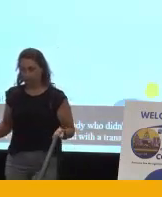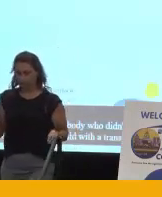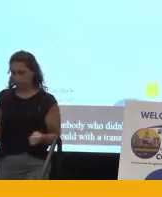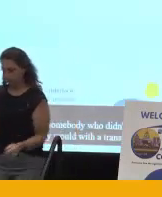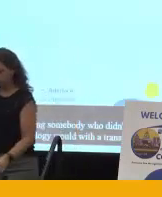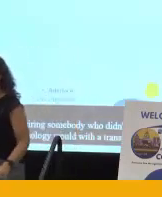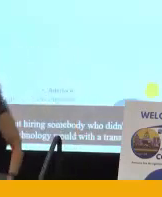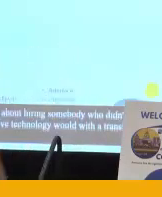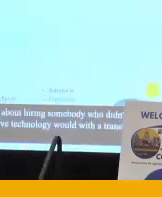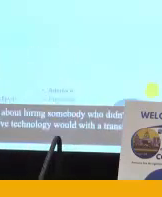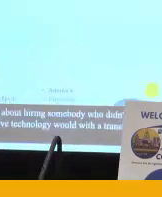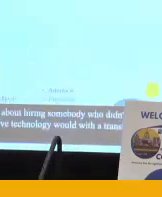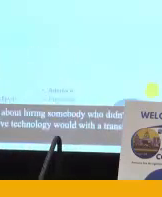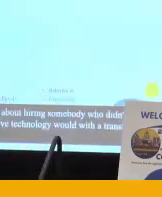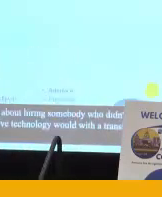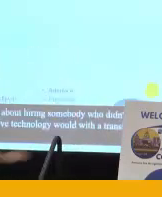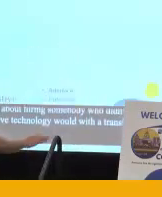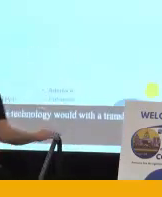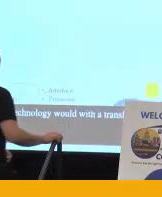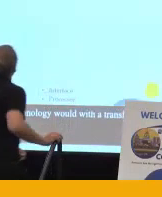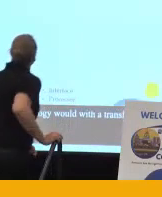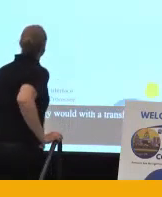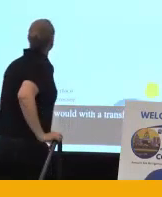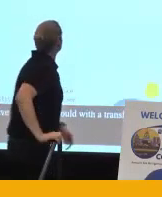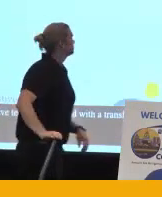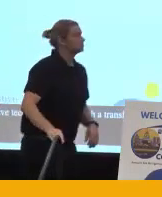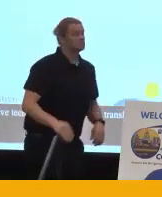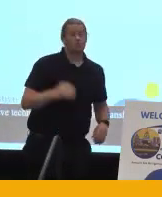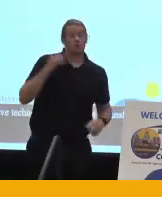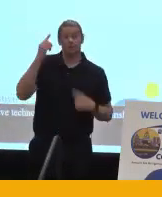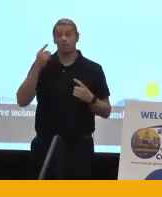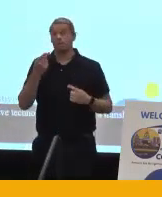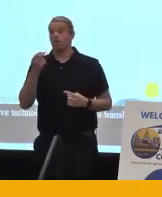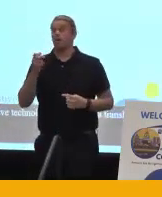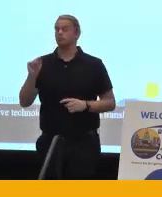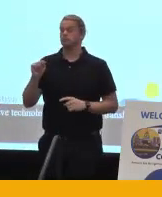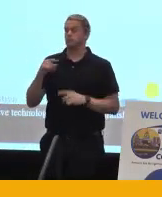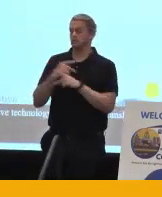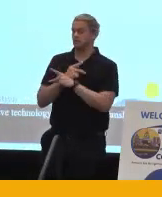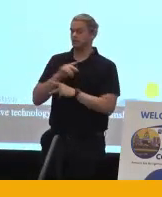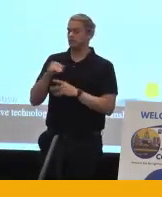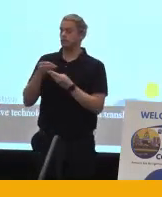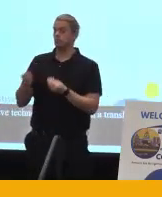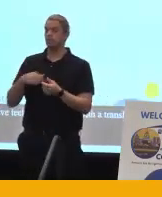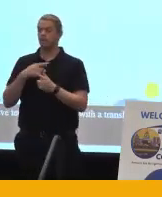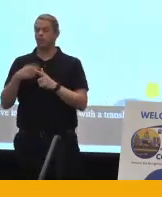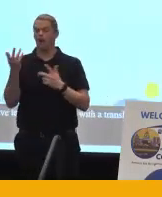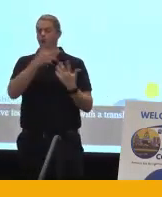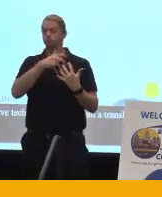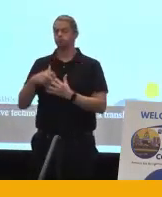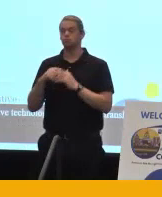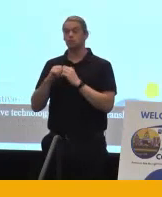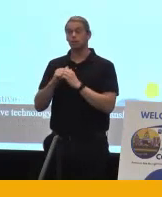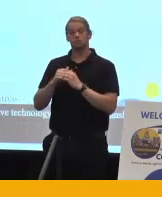So again, going back to that HAT model, that finding that solution and bringing that all back together. So why is